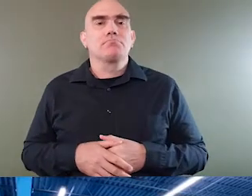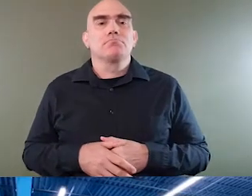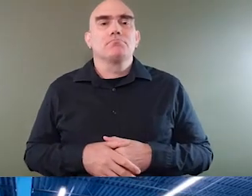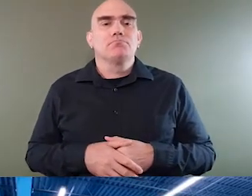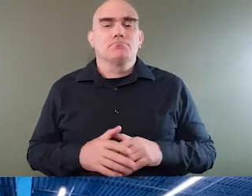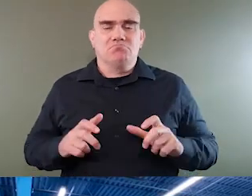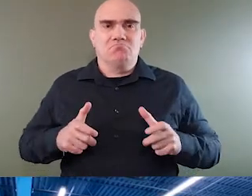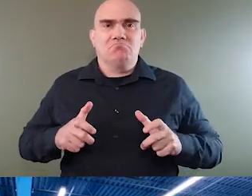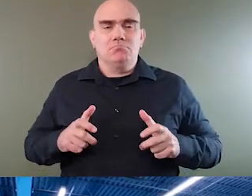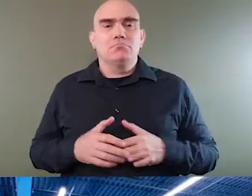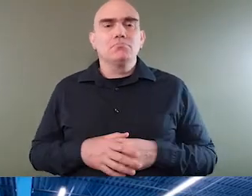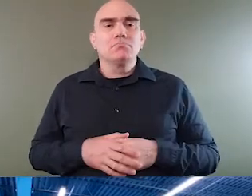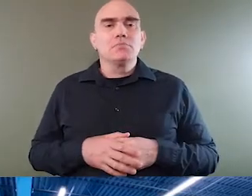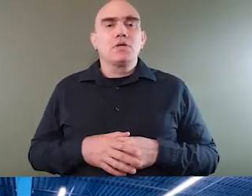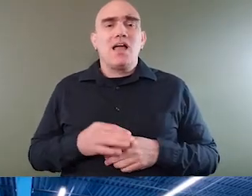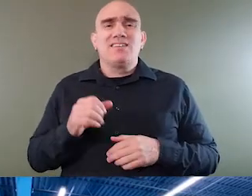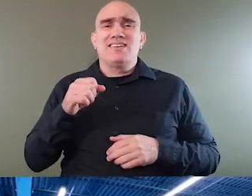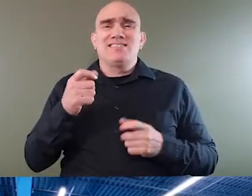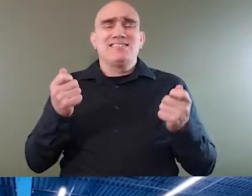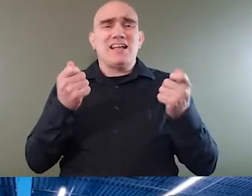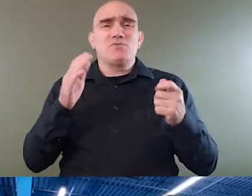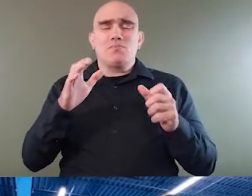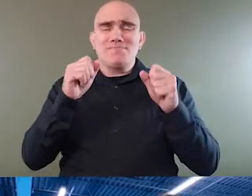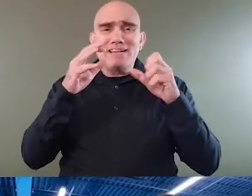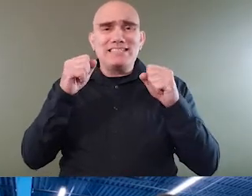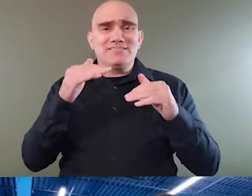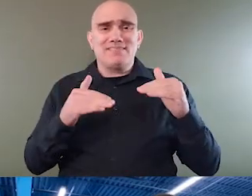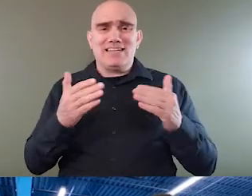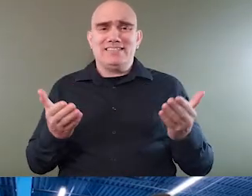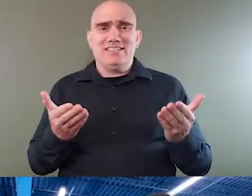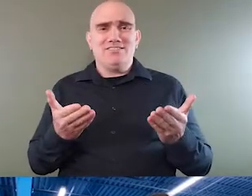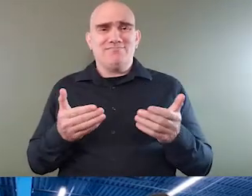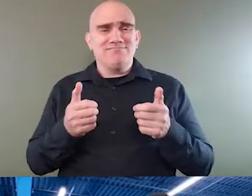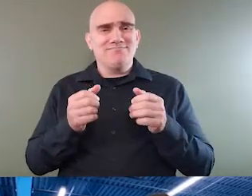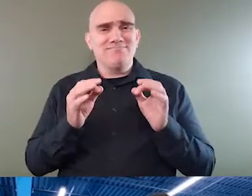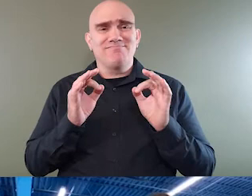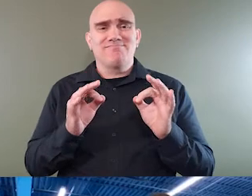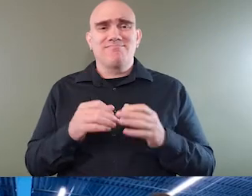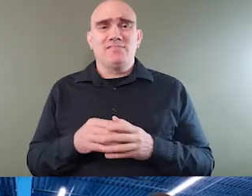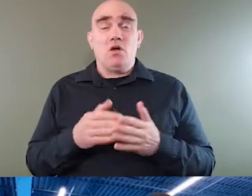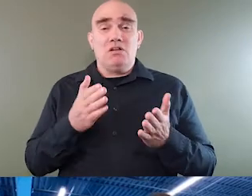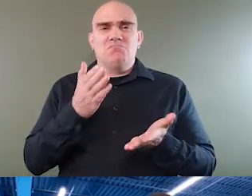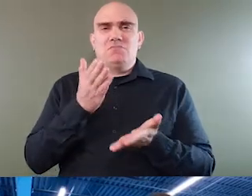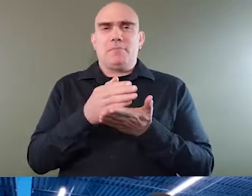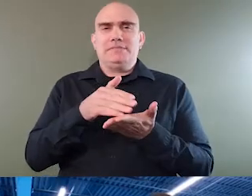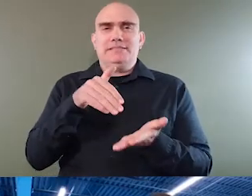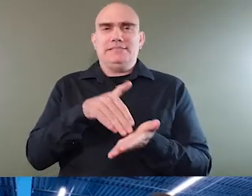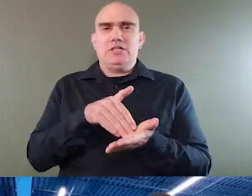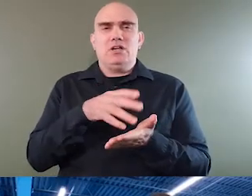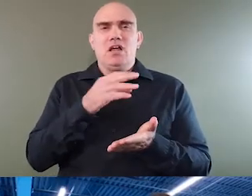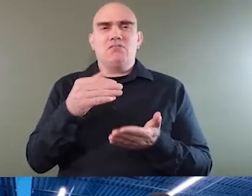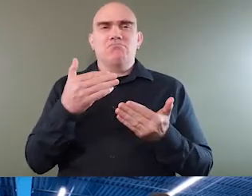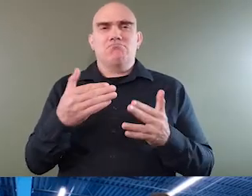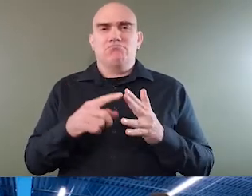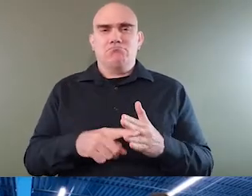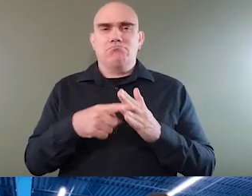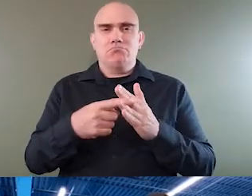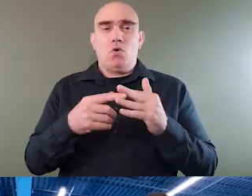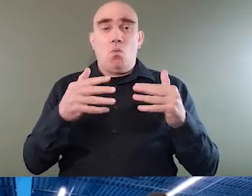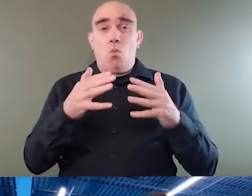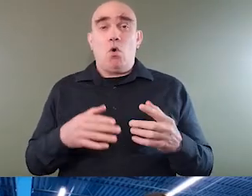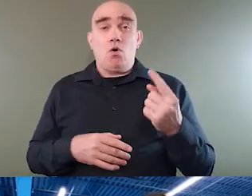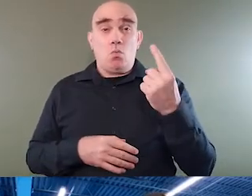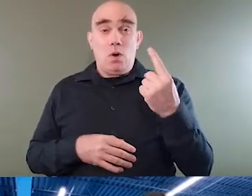And yeah, celebrate your amazing balance here. All right, let's stop right in the center and head to Warrior One. Bend your front knee just a little bit if